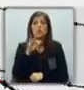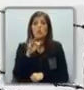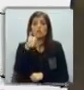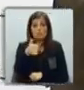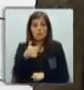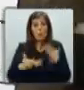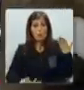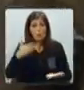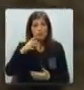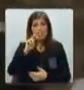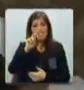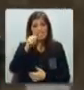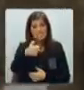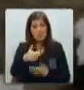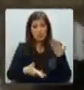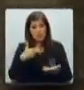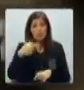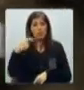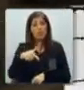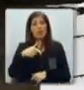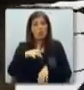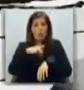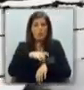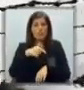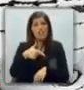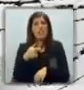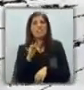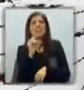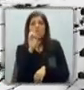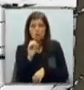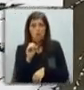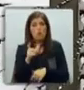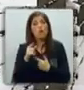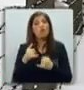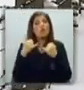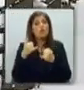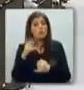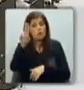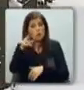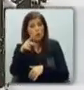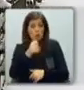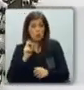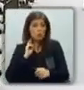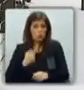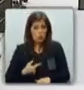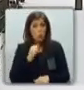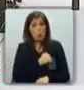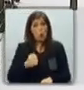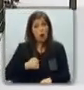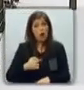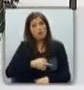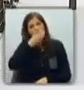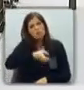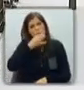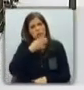35 quilos, sofria de tifo. Depois de uma carreira médica na Suécia, este judeu polaco dedica a reforma a explicar ao mundo os horrores